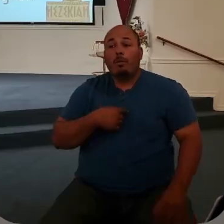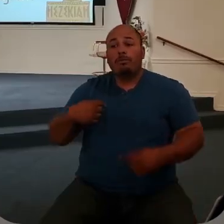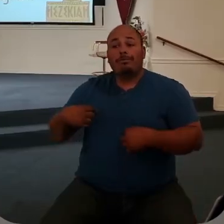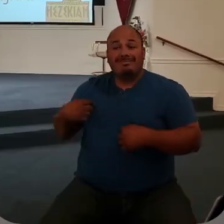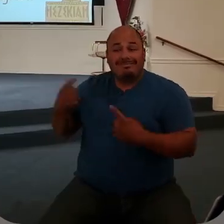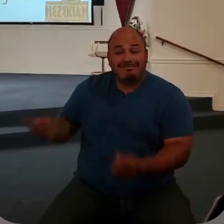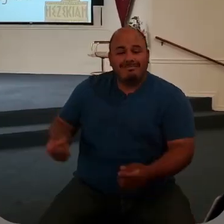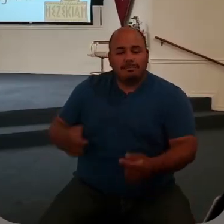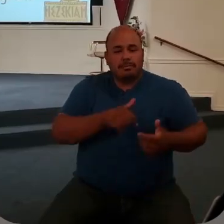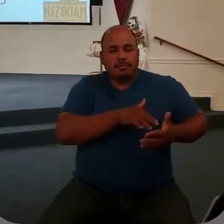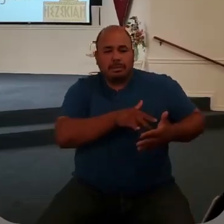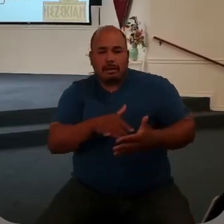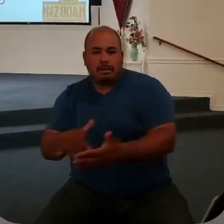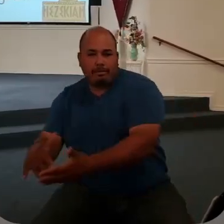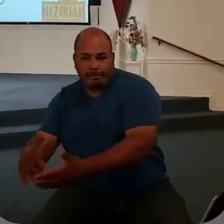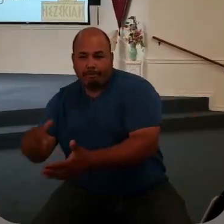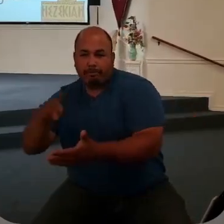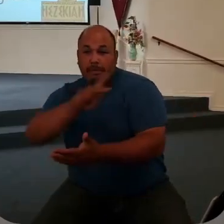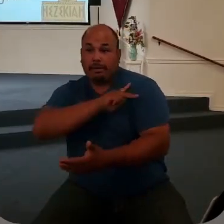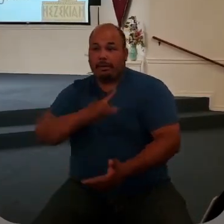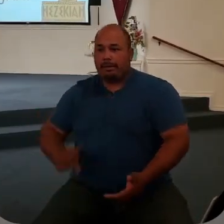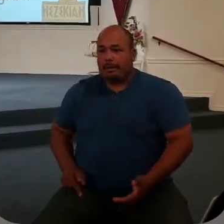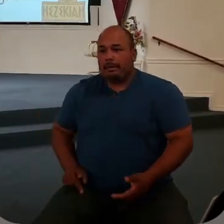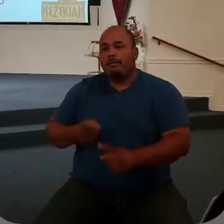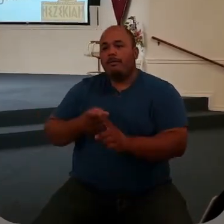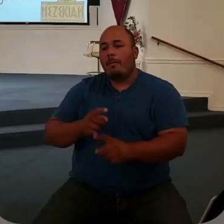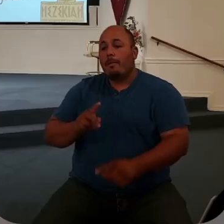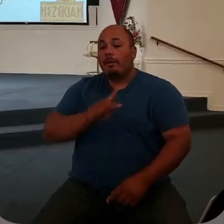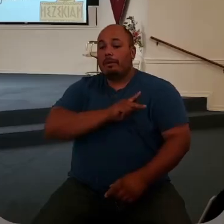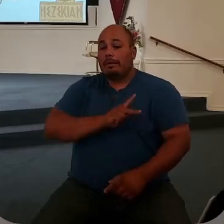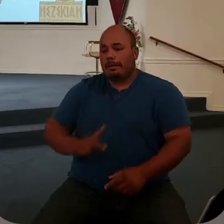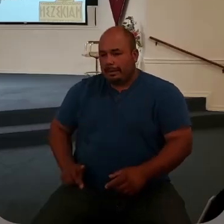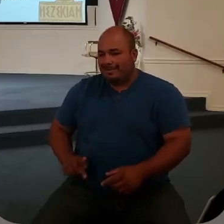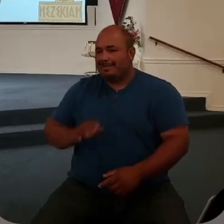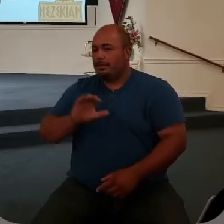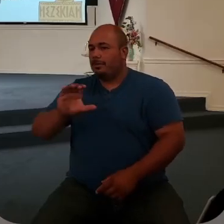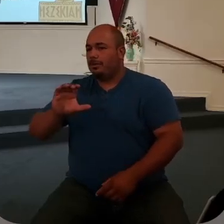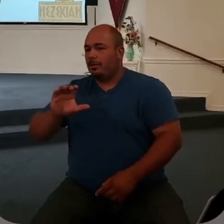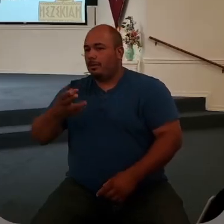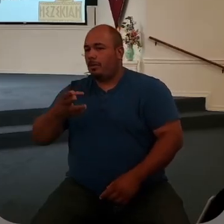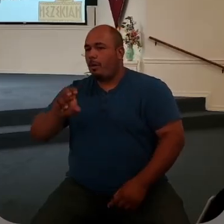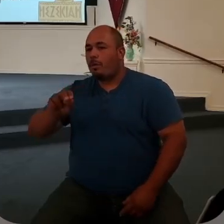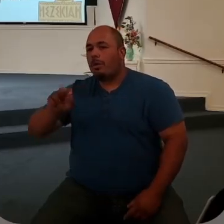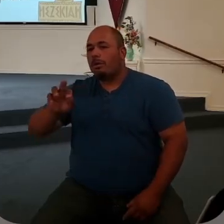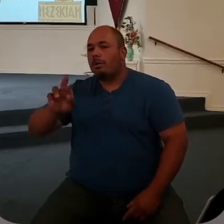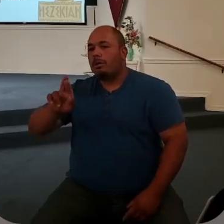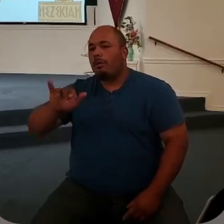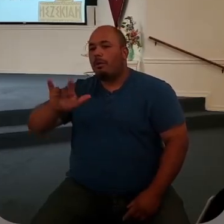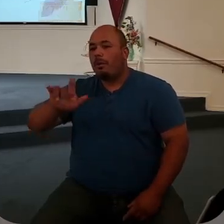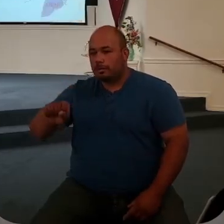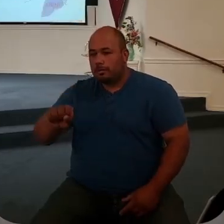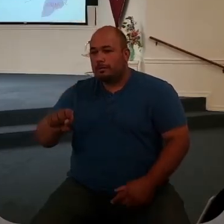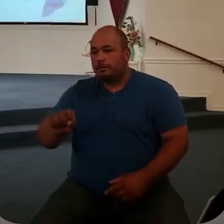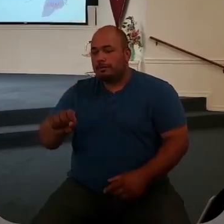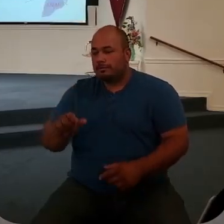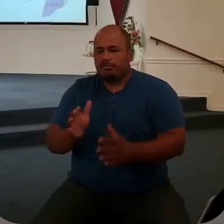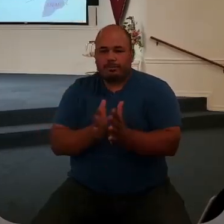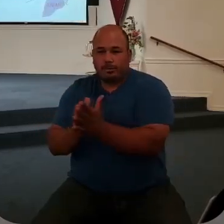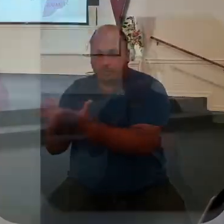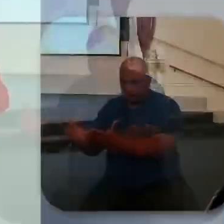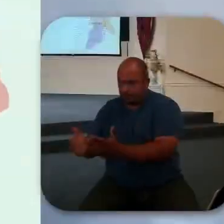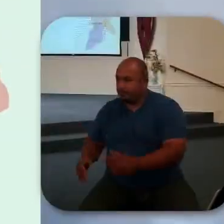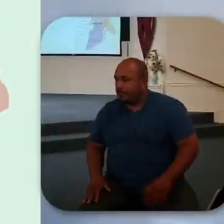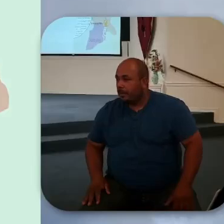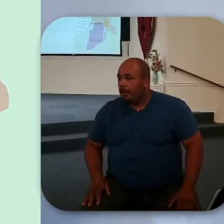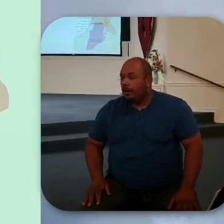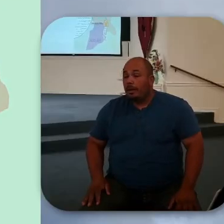Israel and Judah from the Bible's books of Kings and Chronicles, except that in our reading last week, the nation of Israel in the